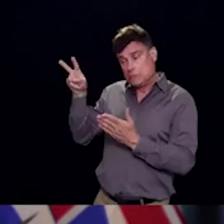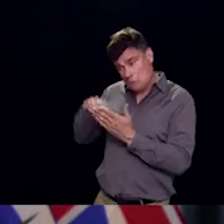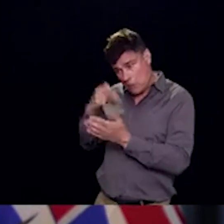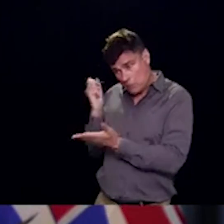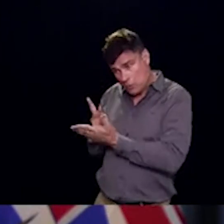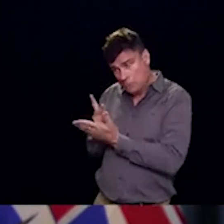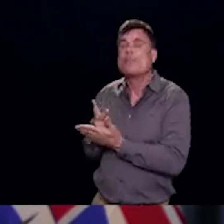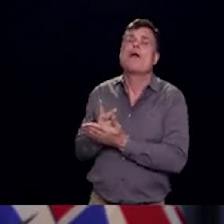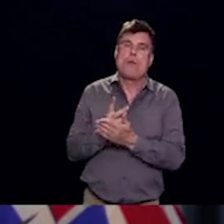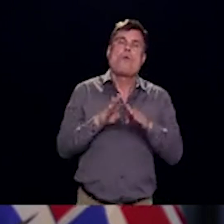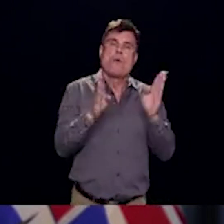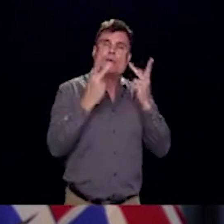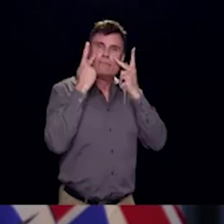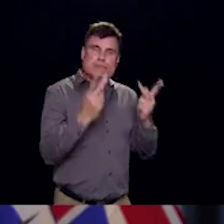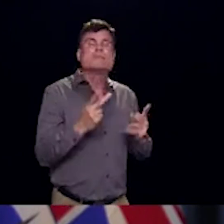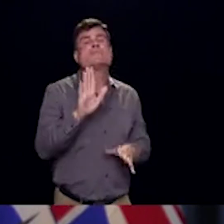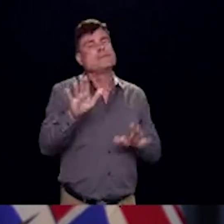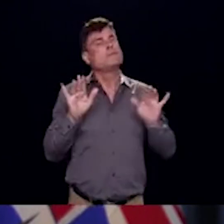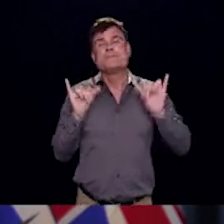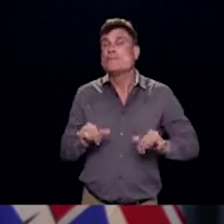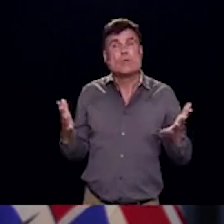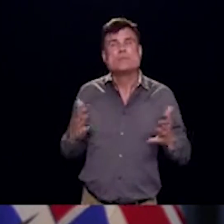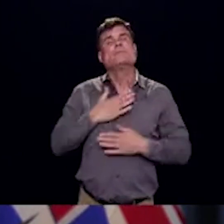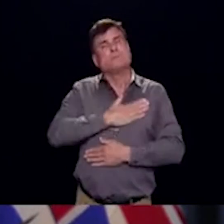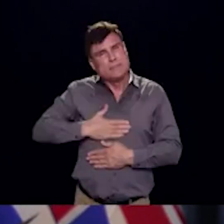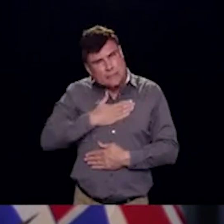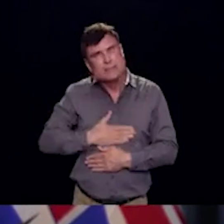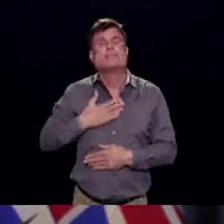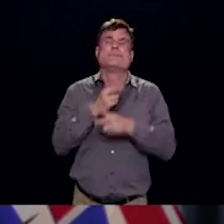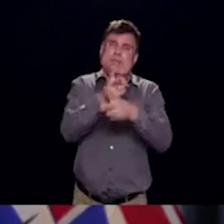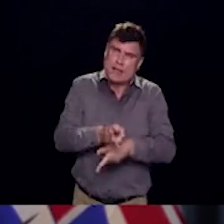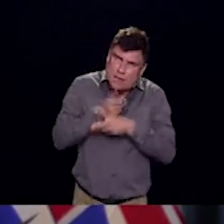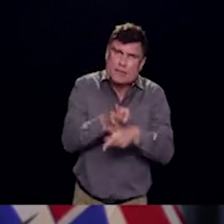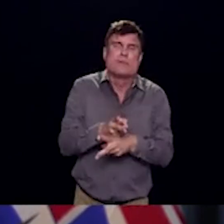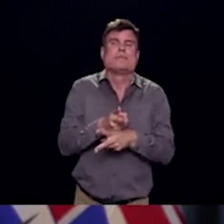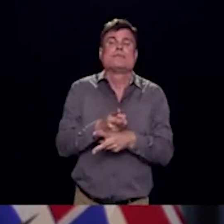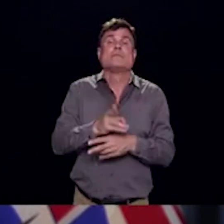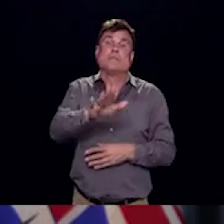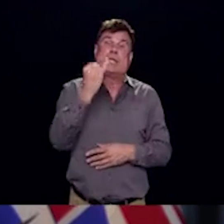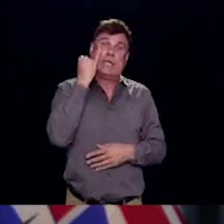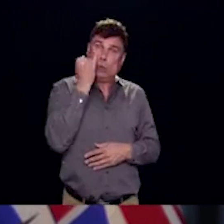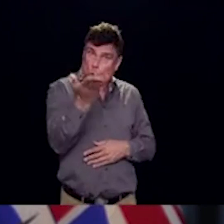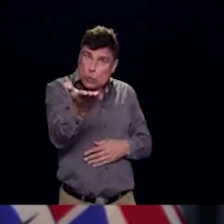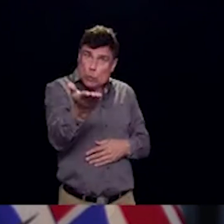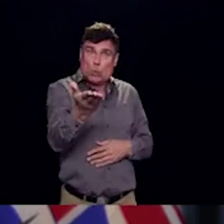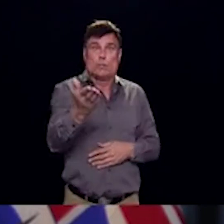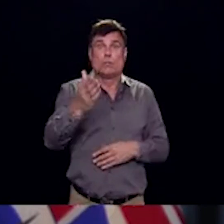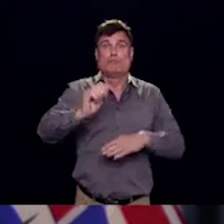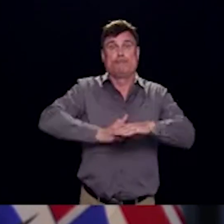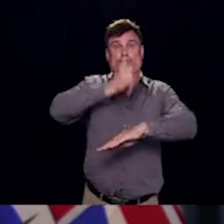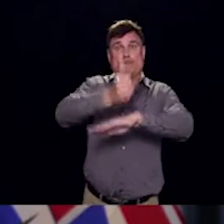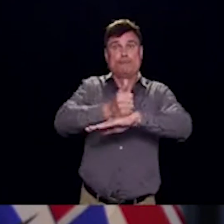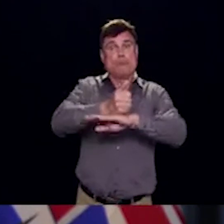and thoughtfully, to be cautious, to change your appointment if you are not feeling well. This will be so